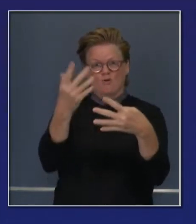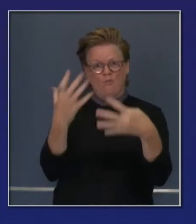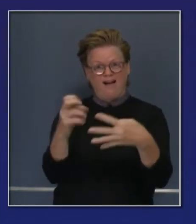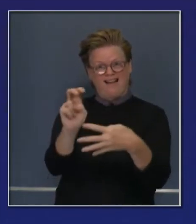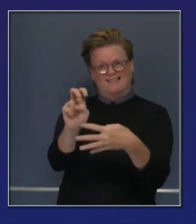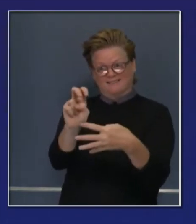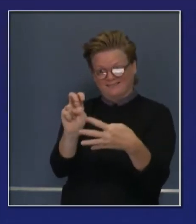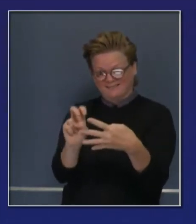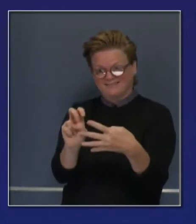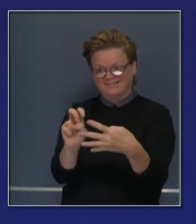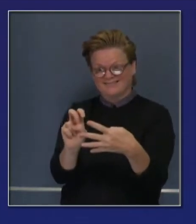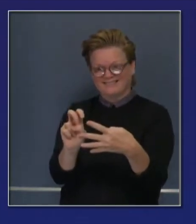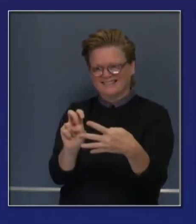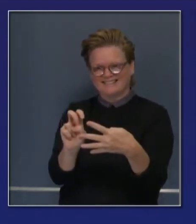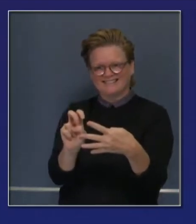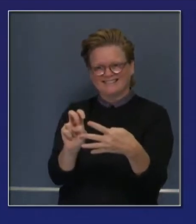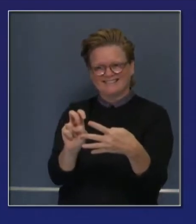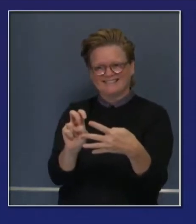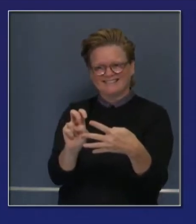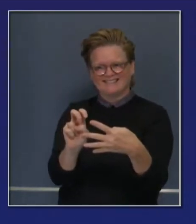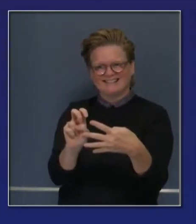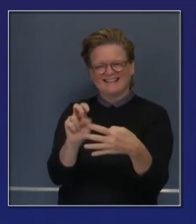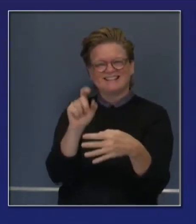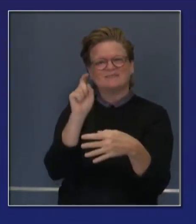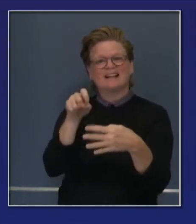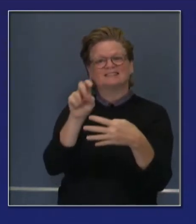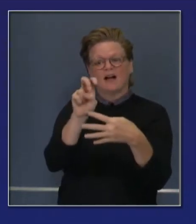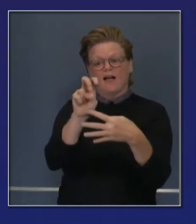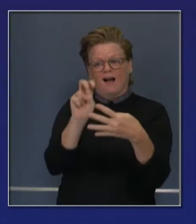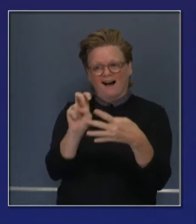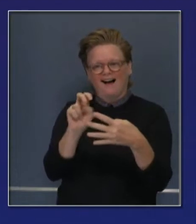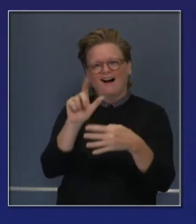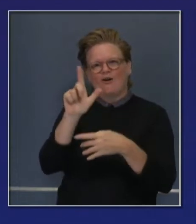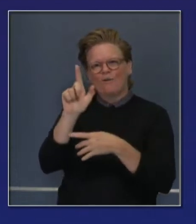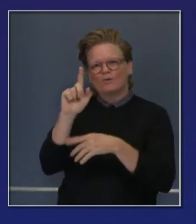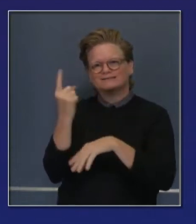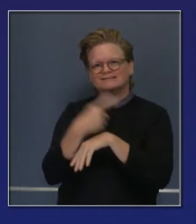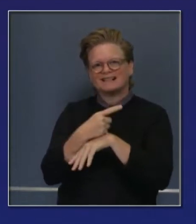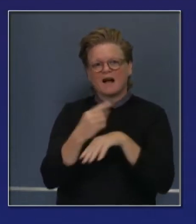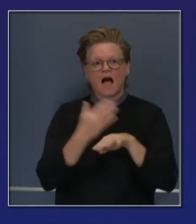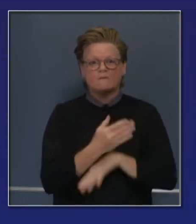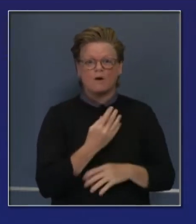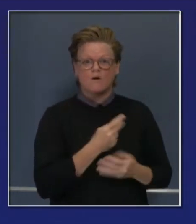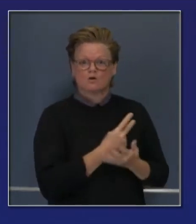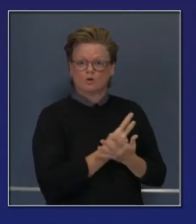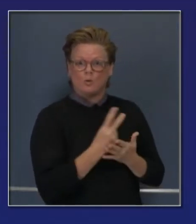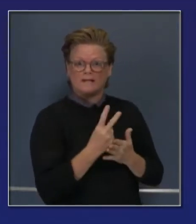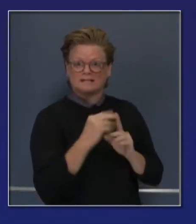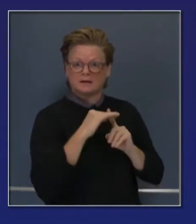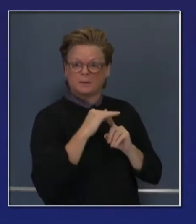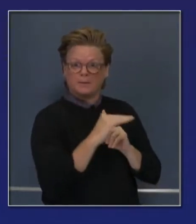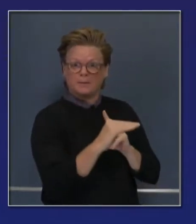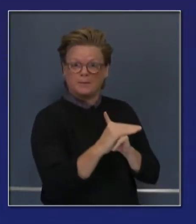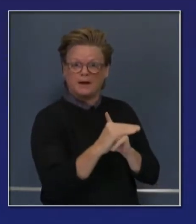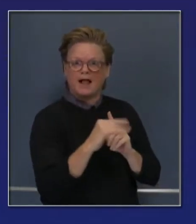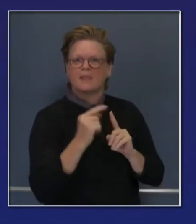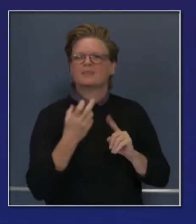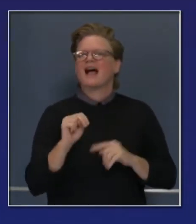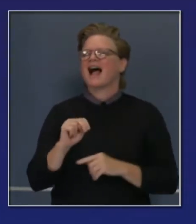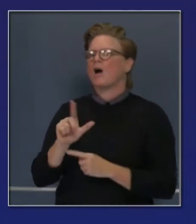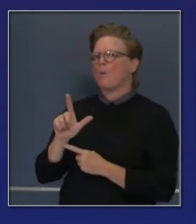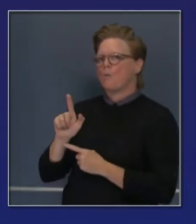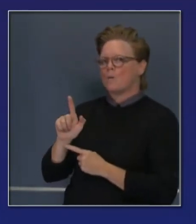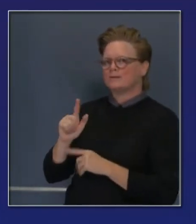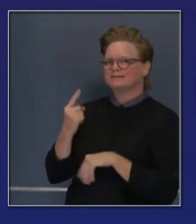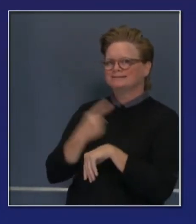now a 21-day mandatory wait time, 21 days. When we did this the last time,